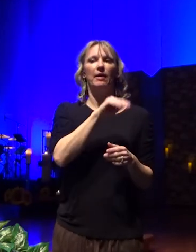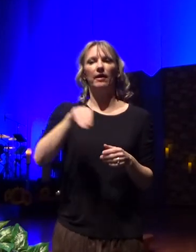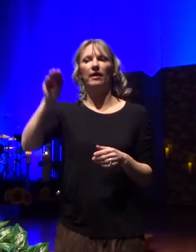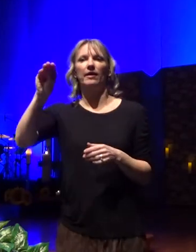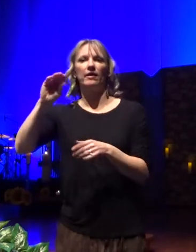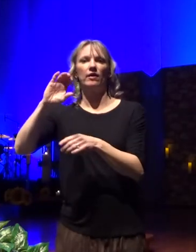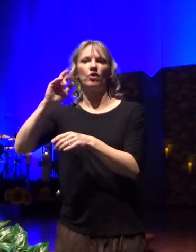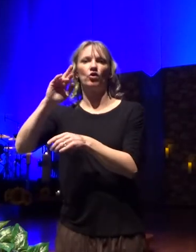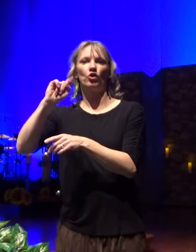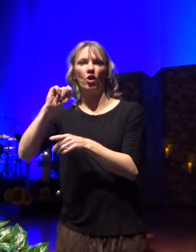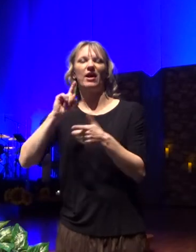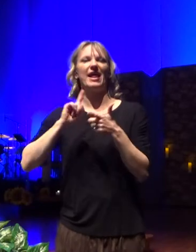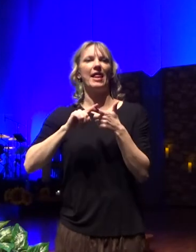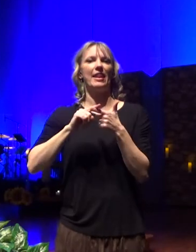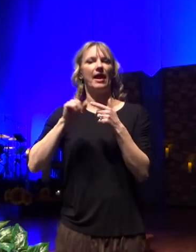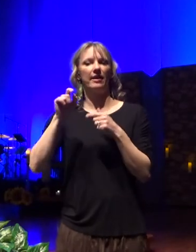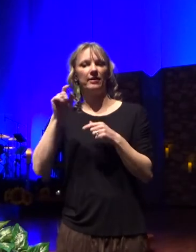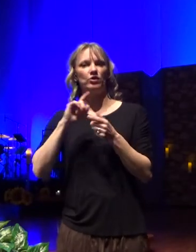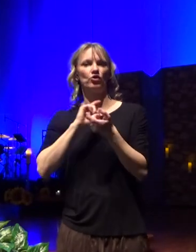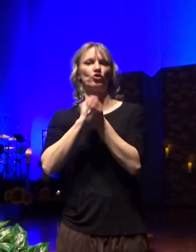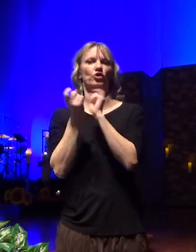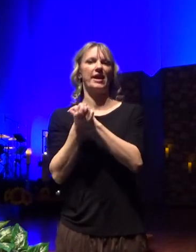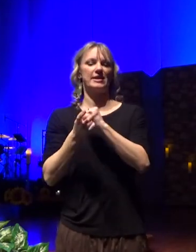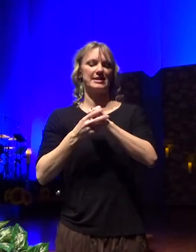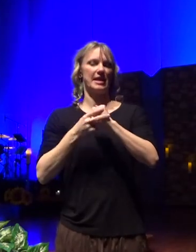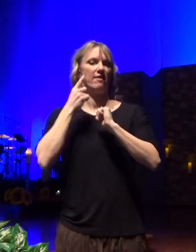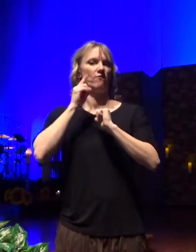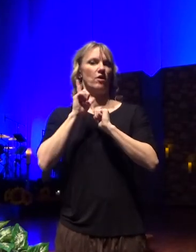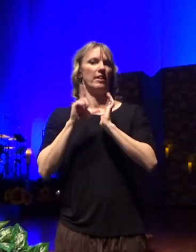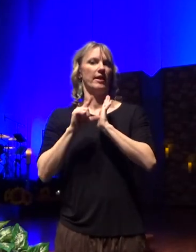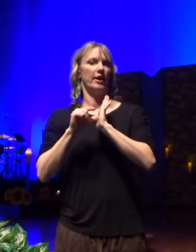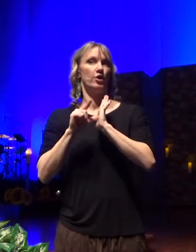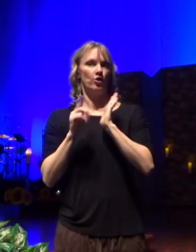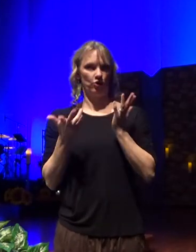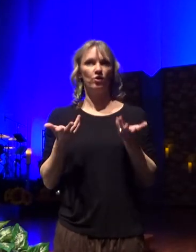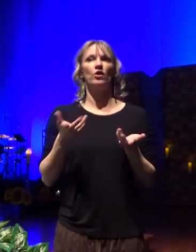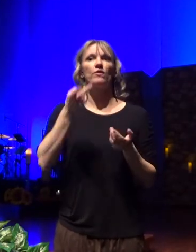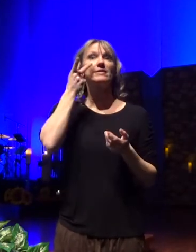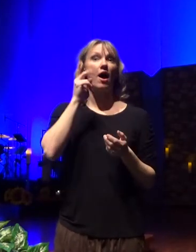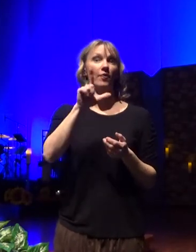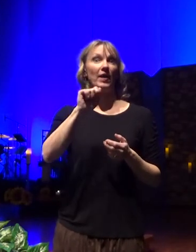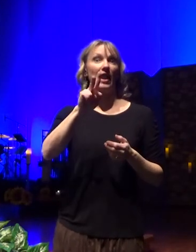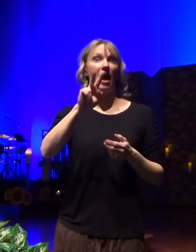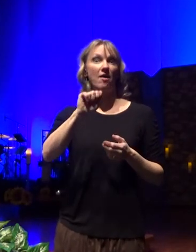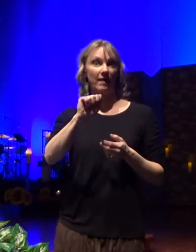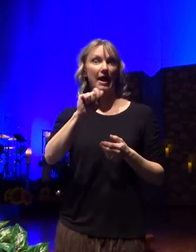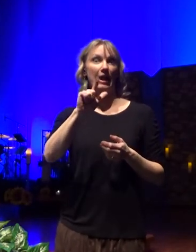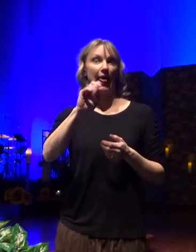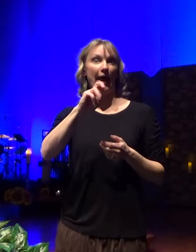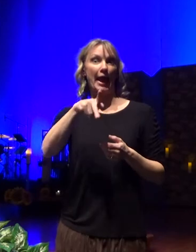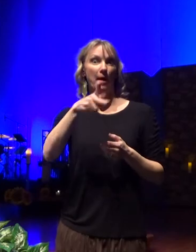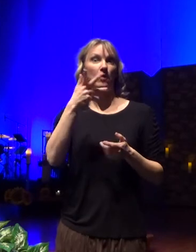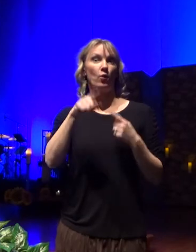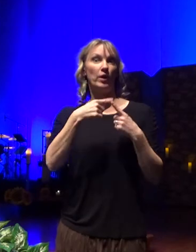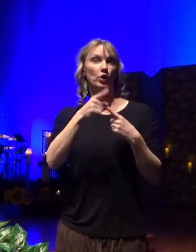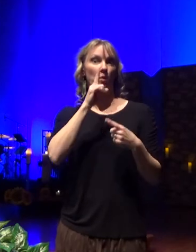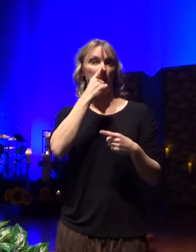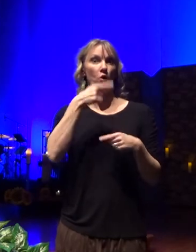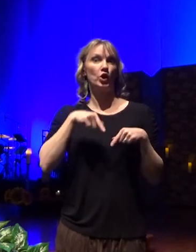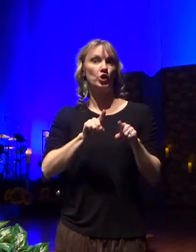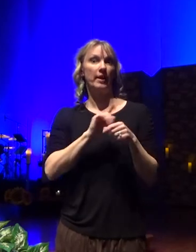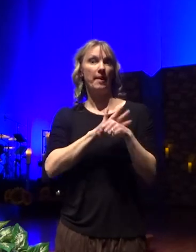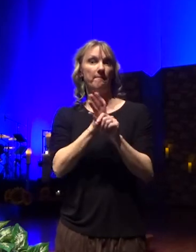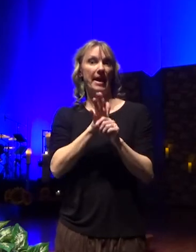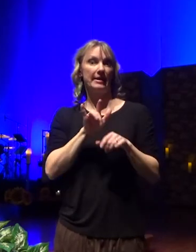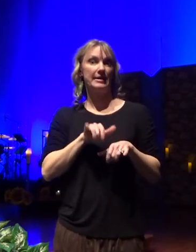in your cart, and then how many of us click that save for later button, right? And it's good because you saw all that weird stuff like the lava lamp you almost ordered during the pandemic when you were bored,